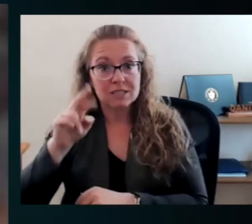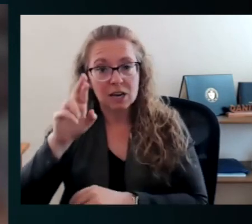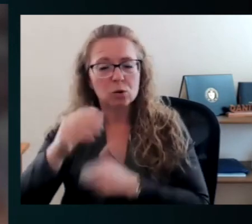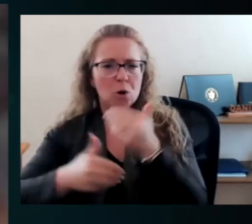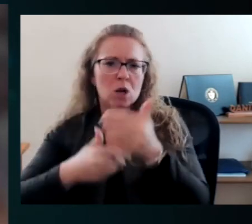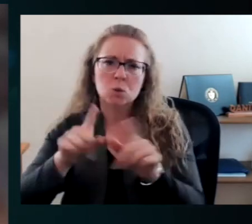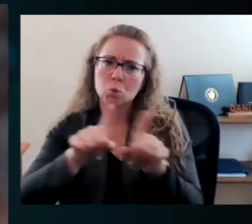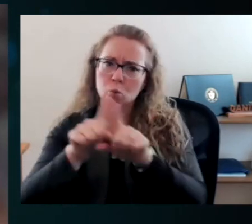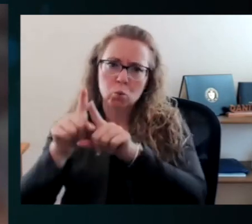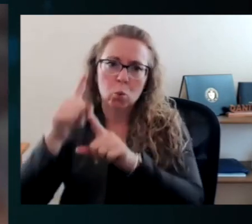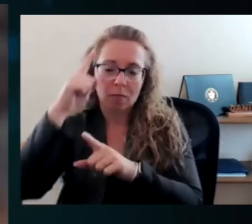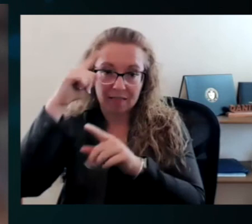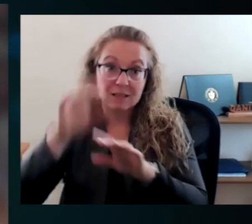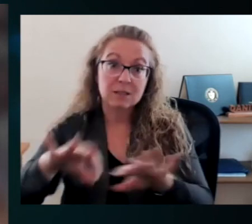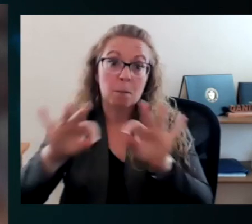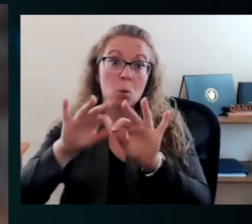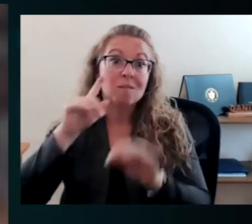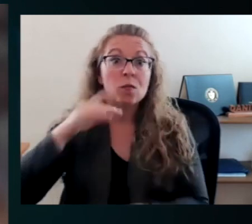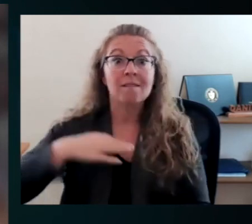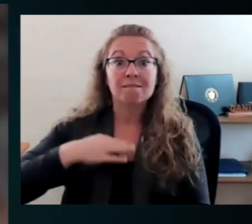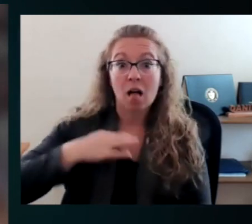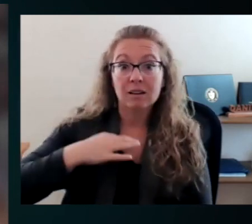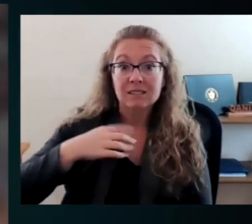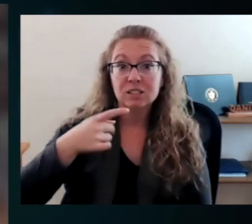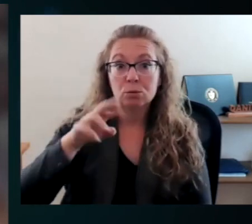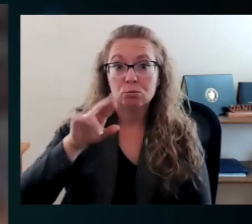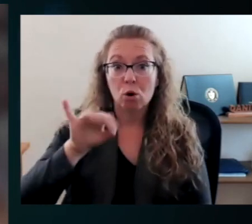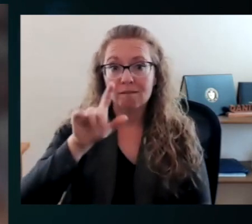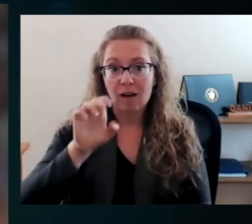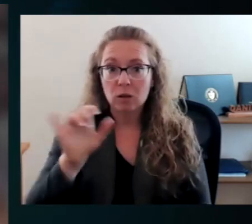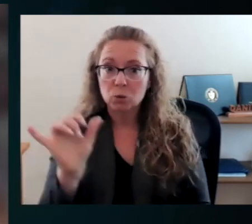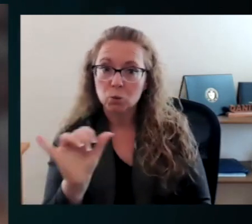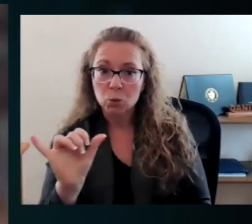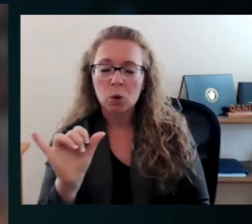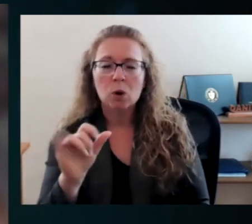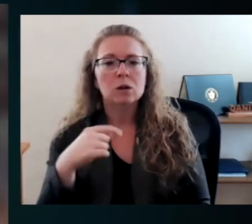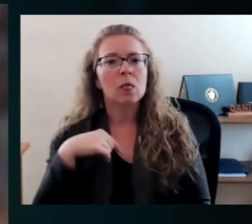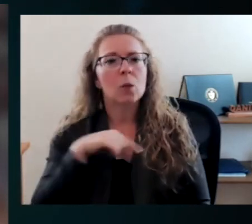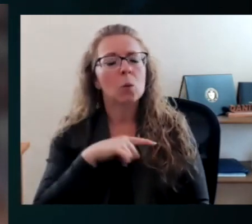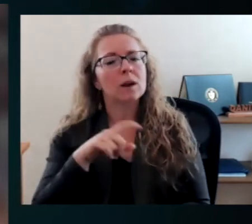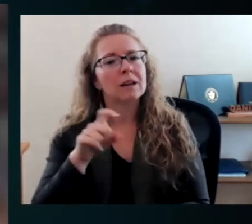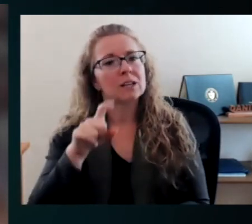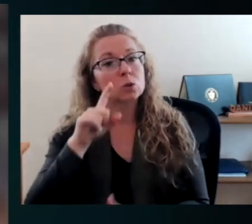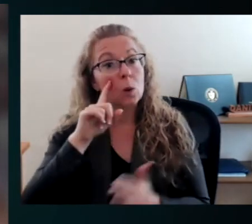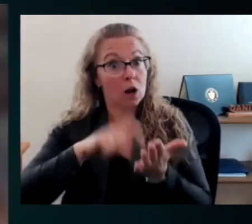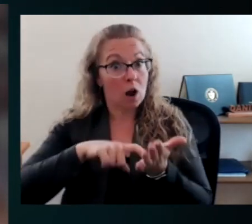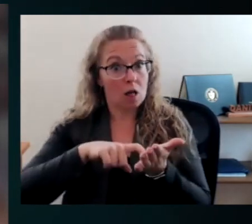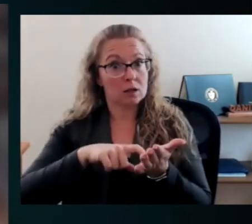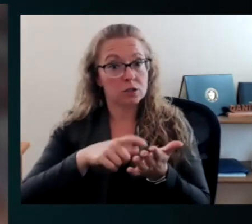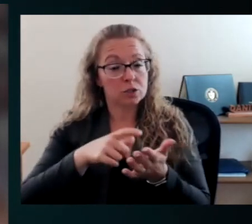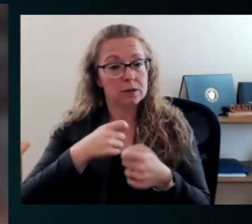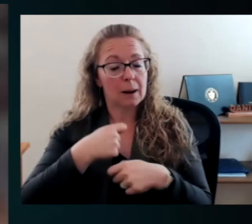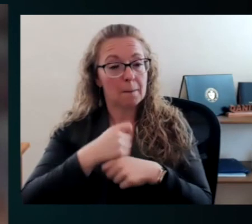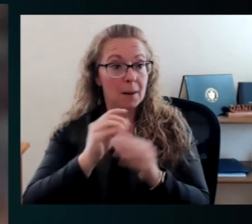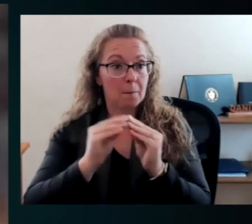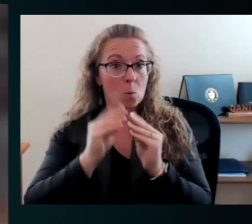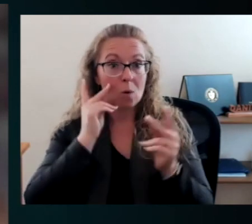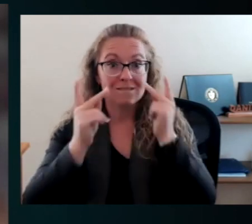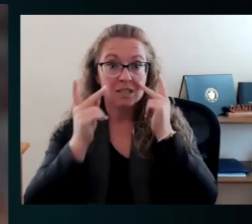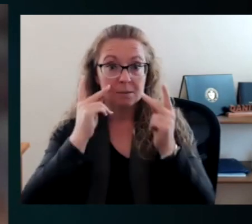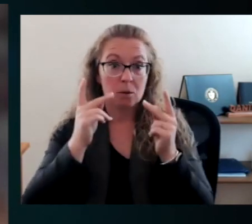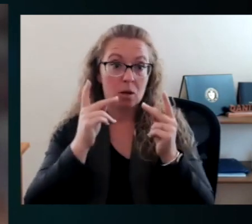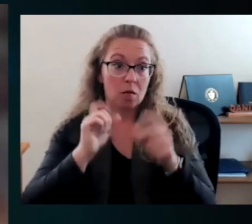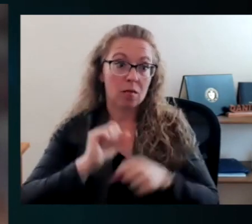part of the volunteer profile. That we can actually acknowledge and make visible a lot of these efforts